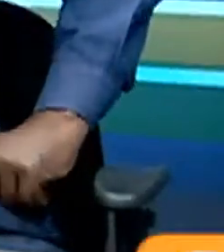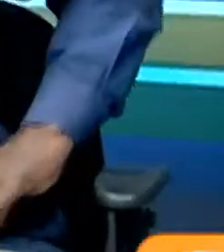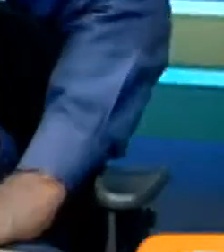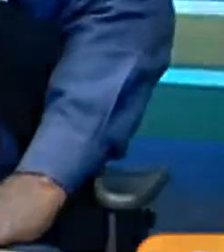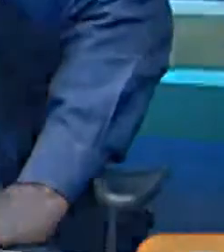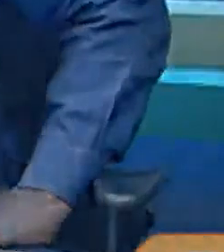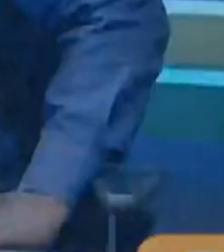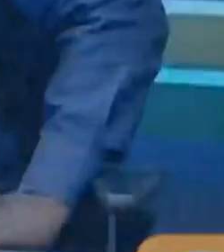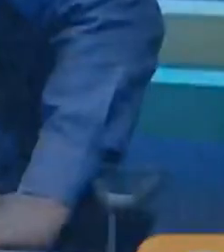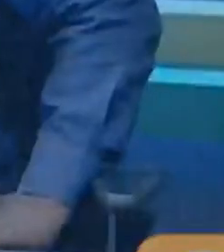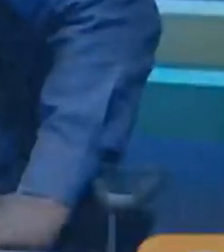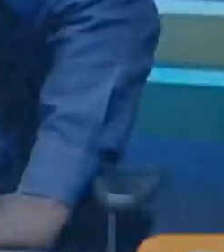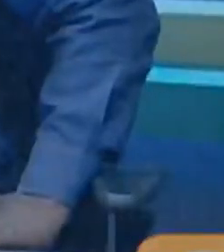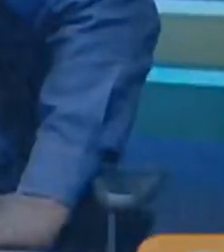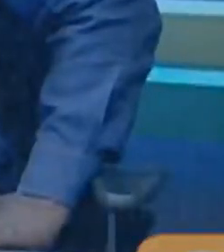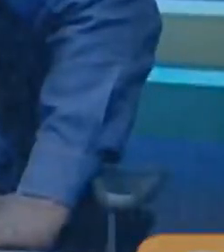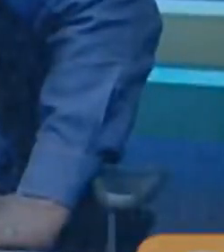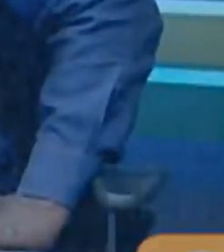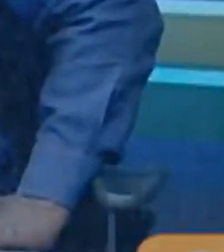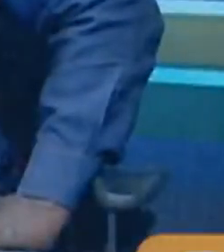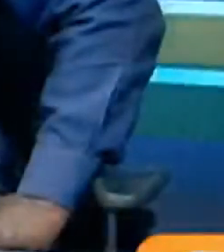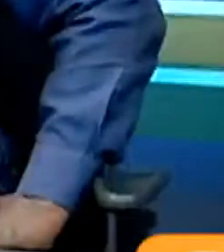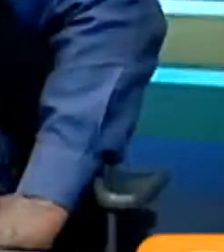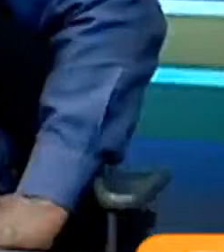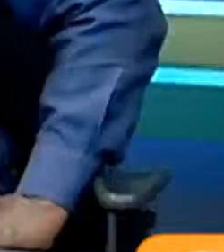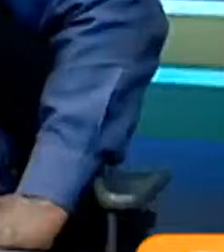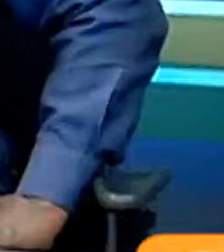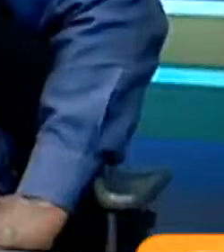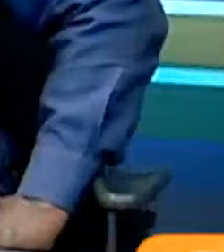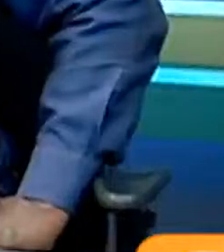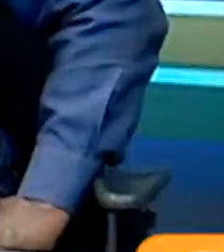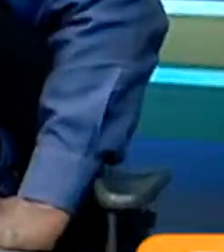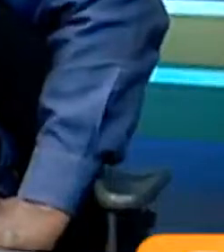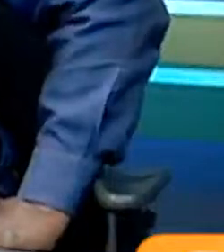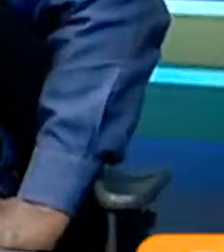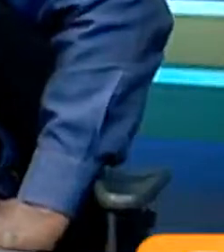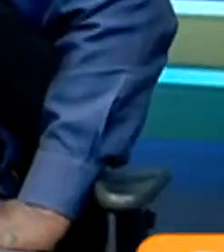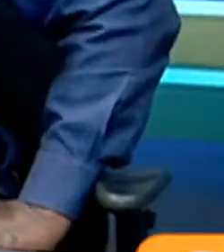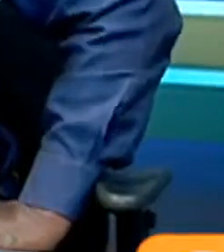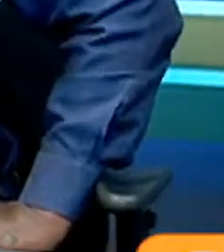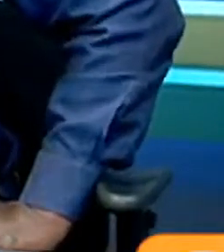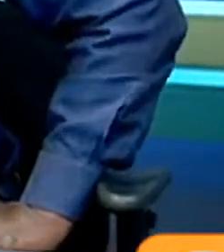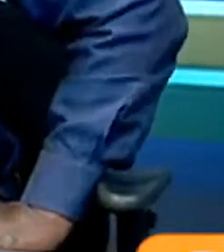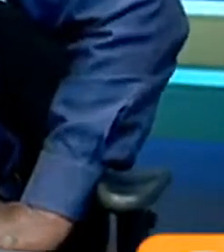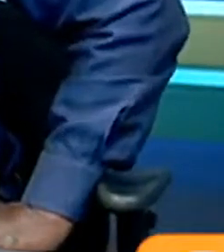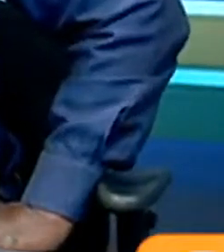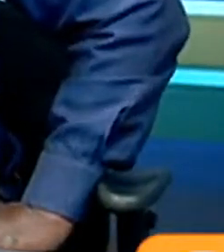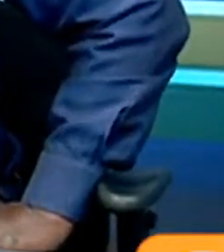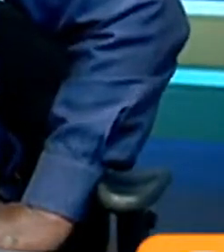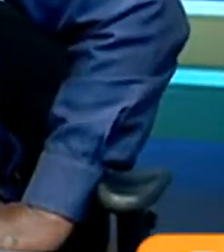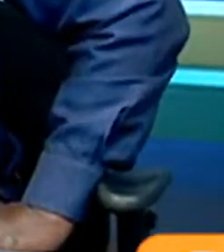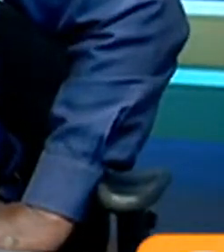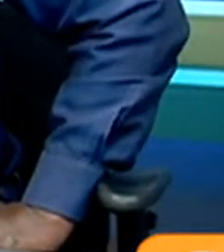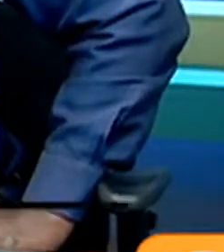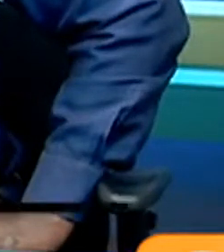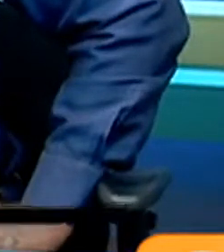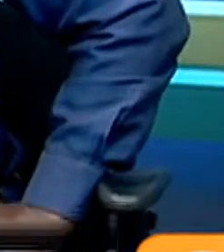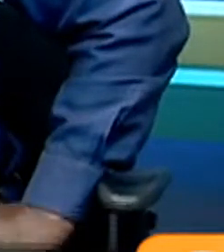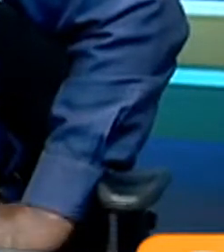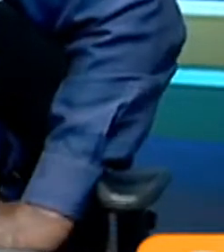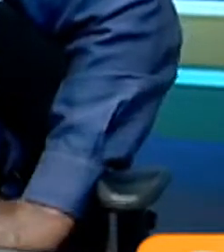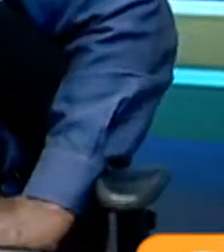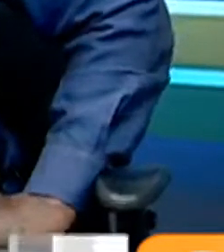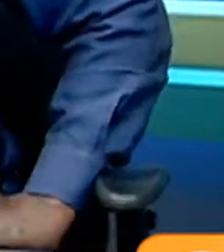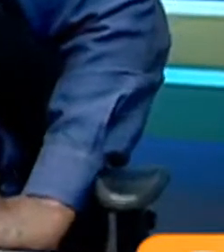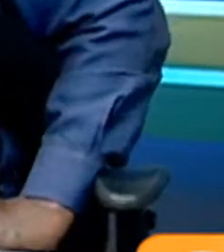It is exactly top of the hour. Welcome back to Sunday Live here at Citizen Television. We're down to our interview time. That's right.